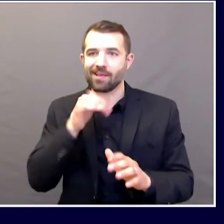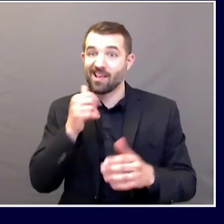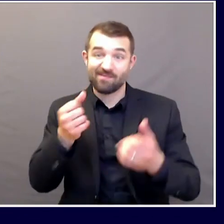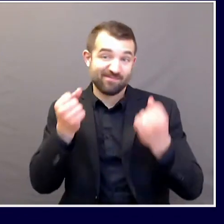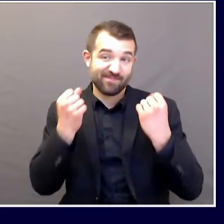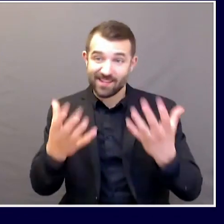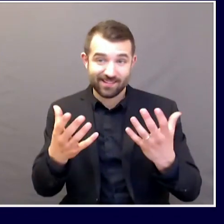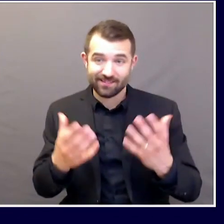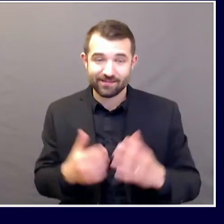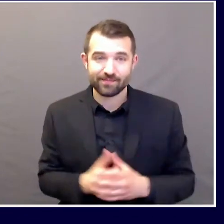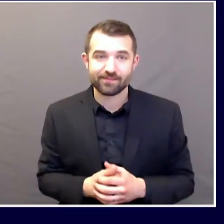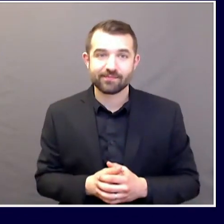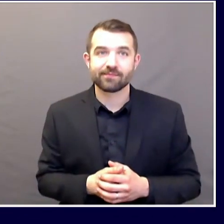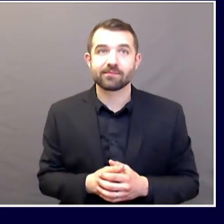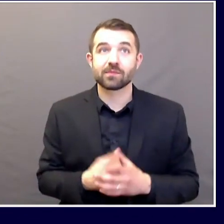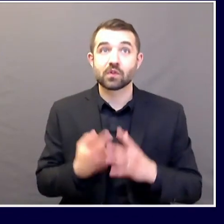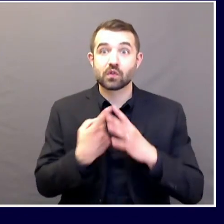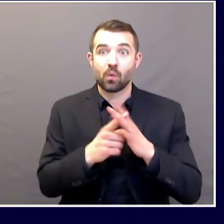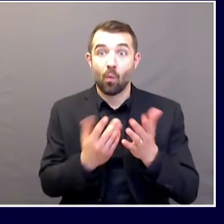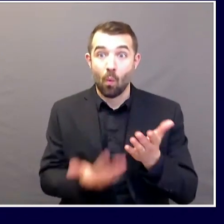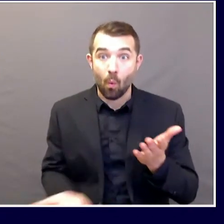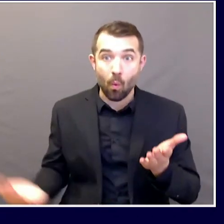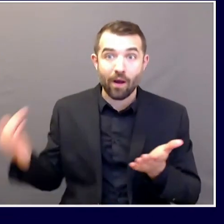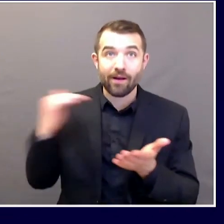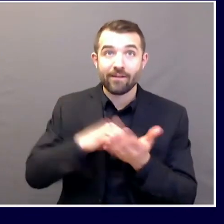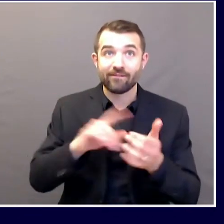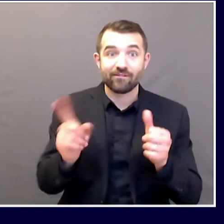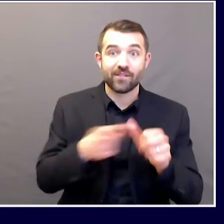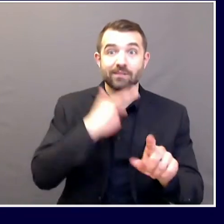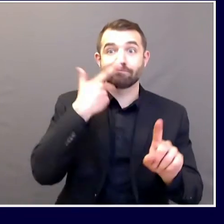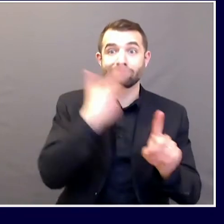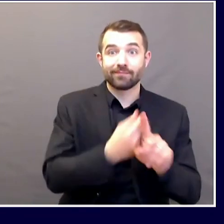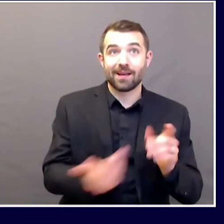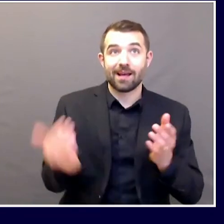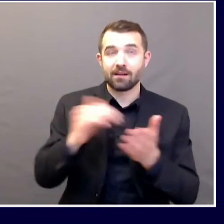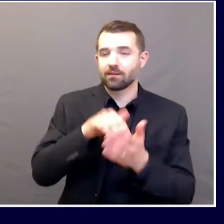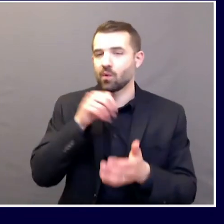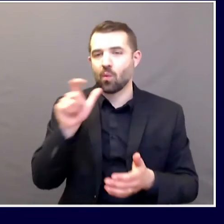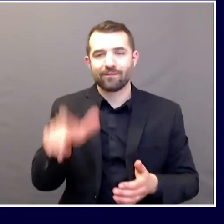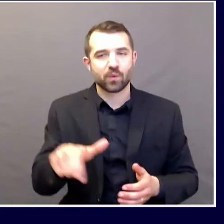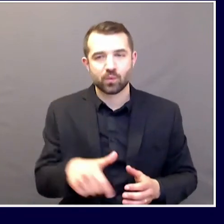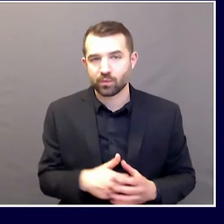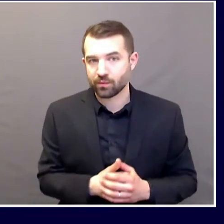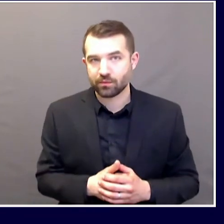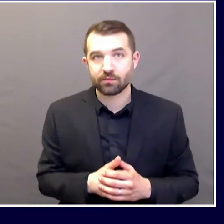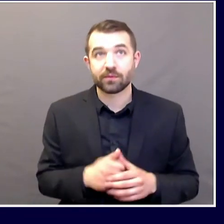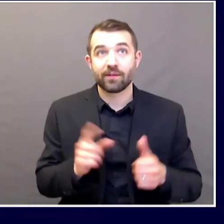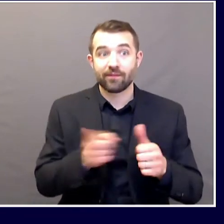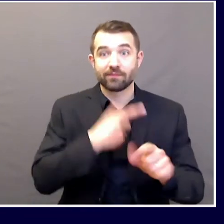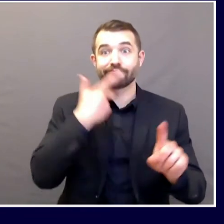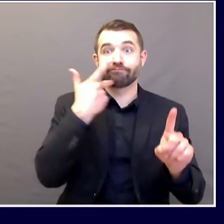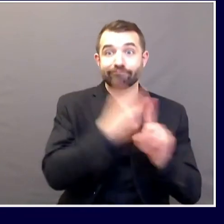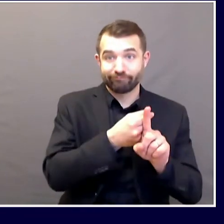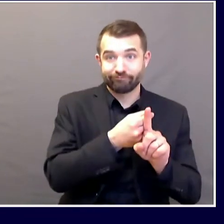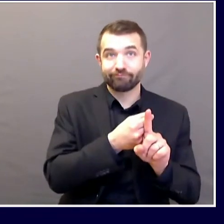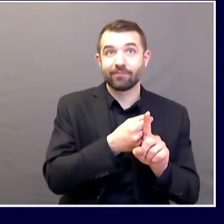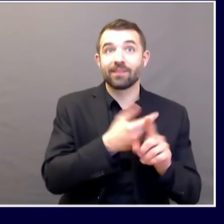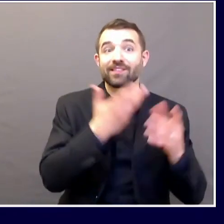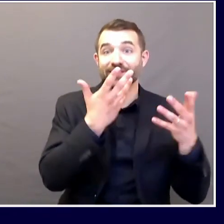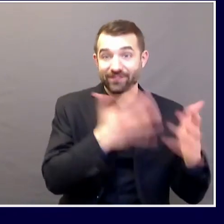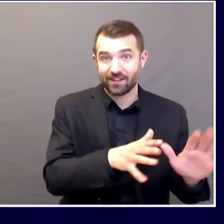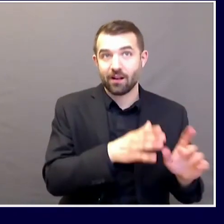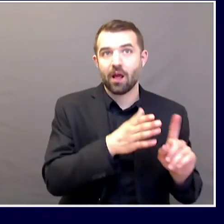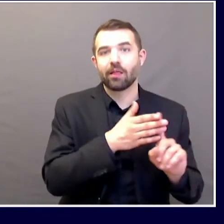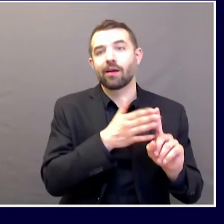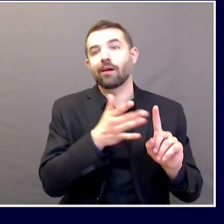process over. That's a good thing. Once you've gotten that first dose, if you've gotten exposed in the interim, first of all, you